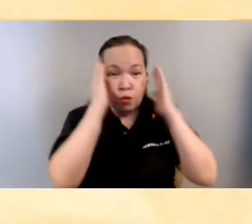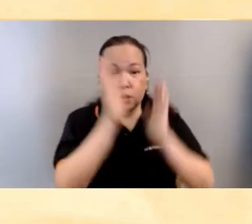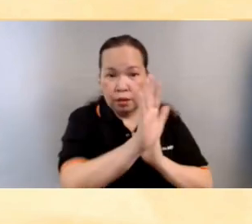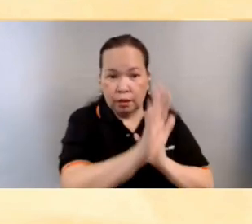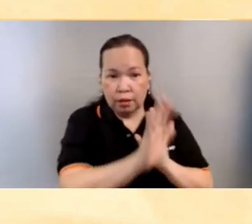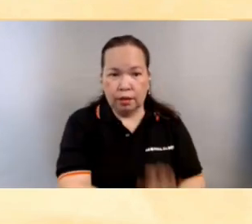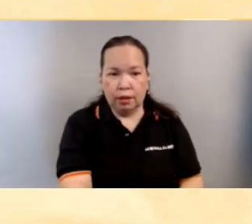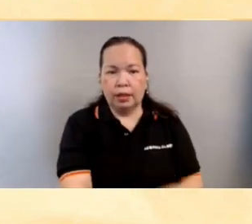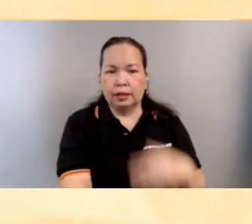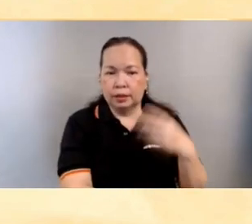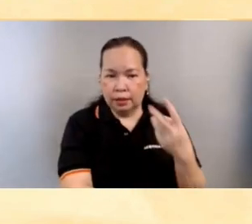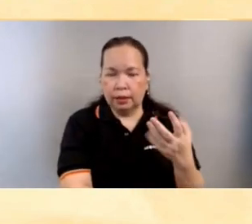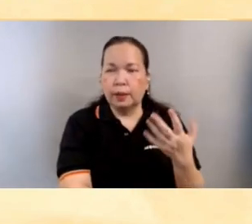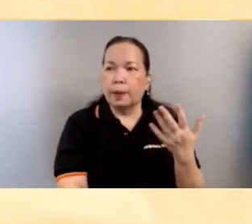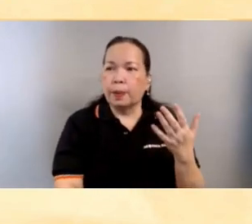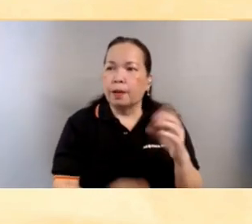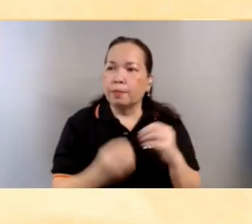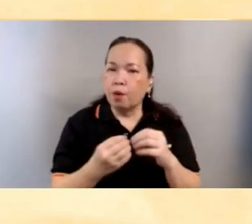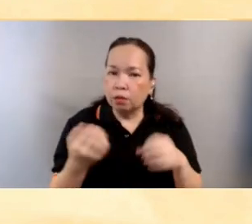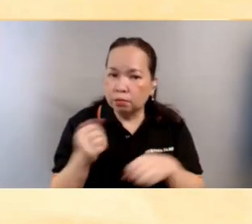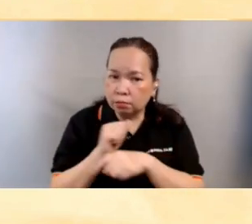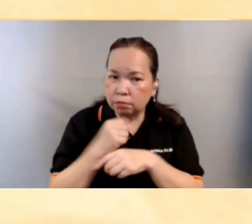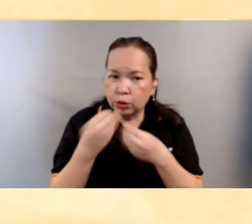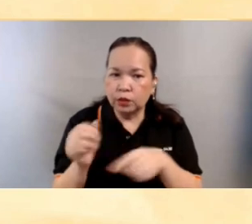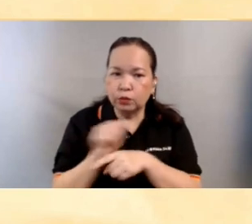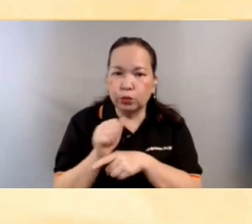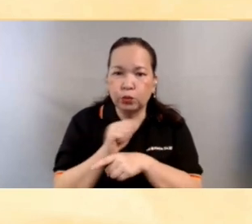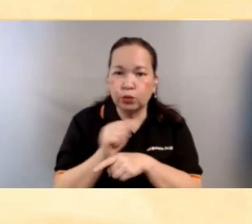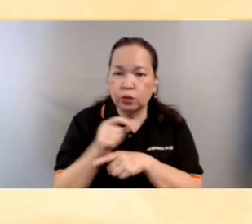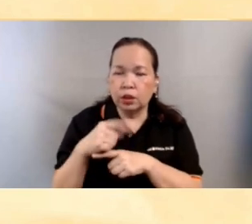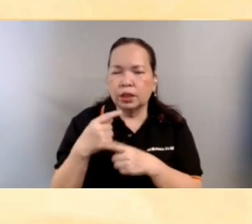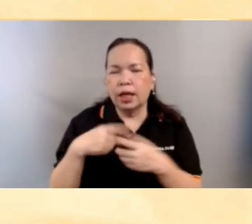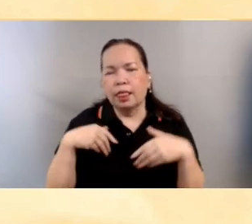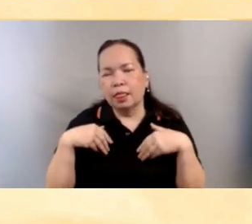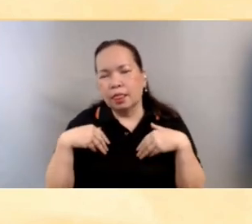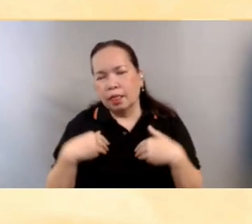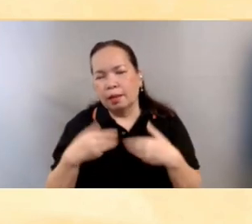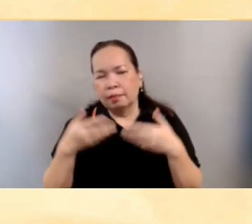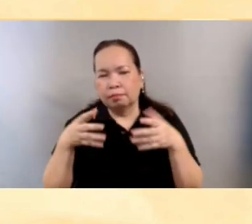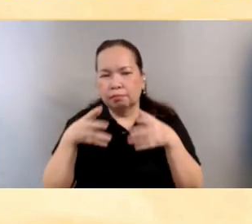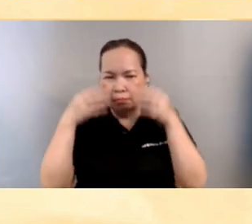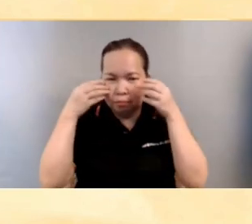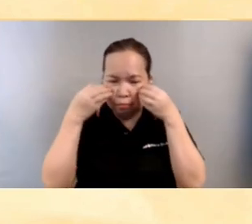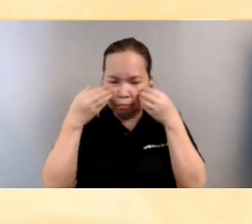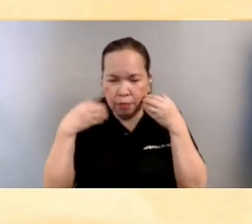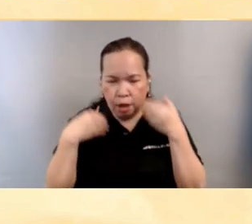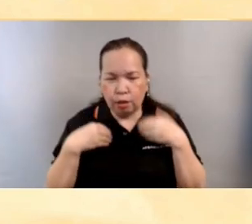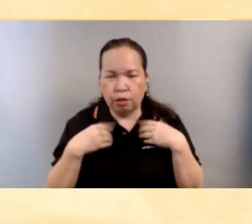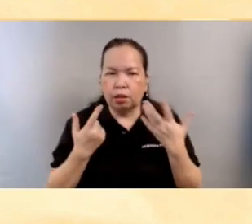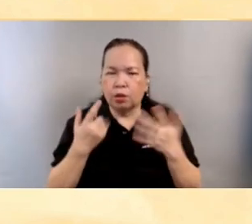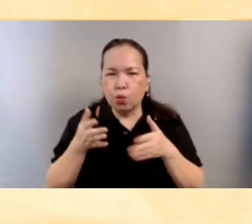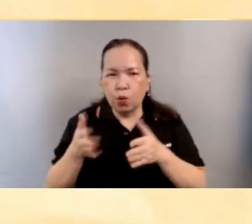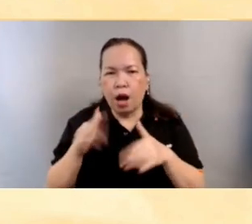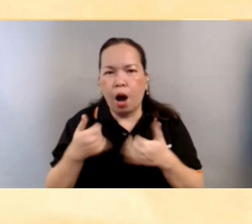strategies. These are for people who are helping people who are traumatized. Take care of yourself. Okay, now let's go to what